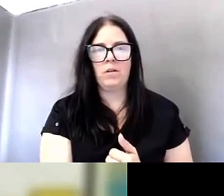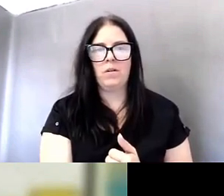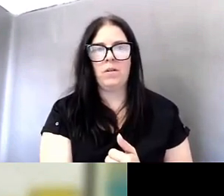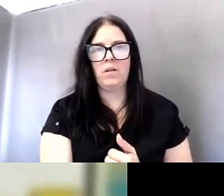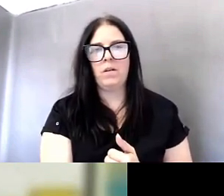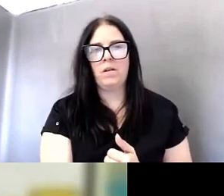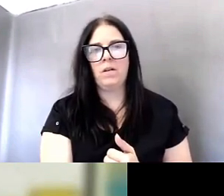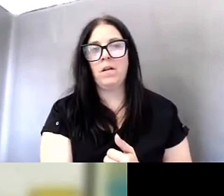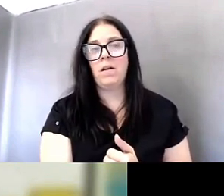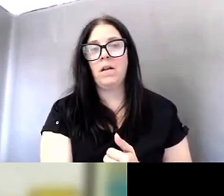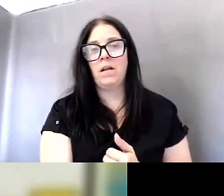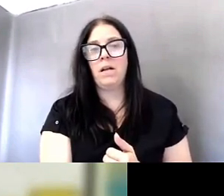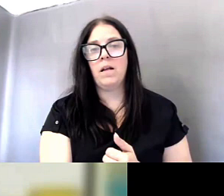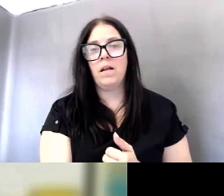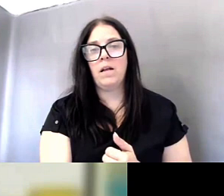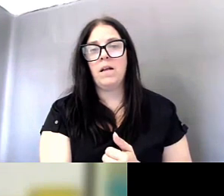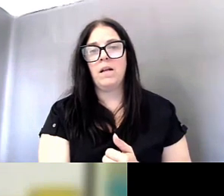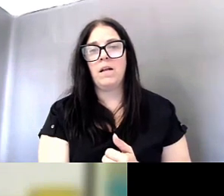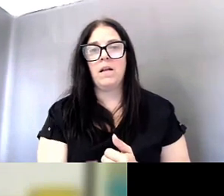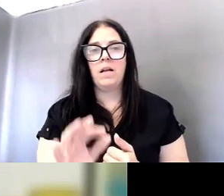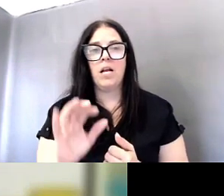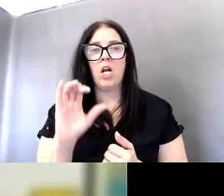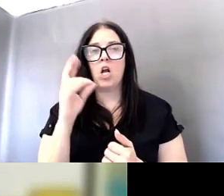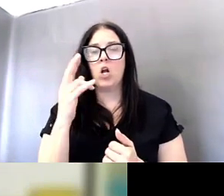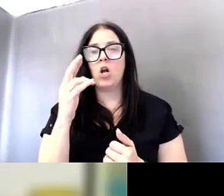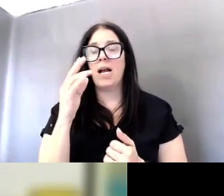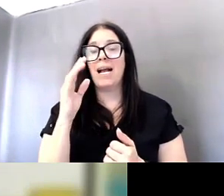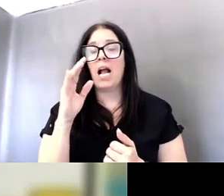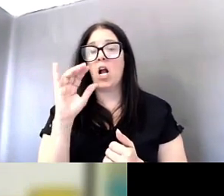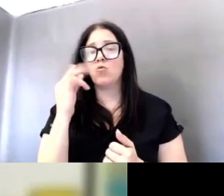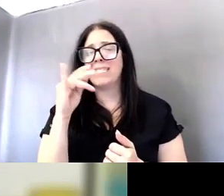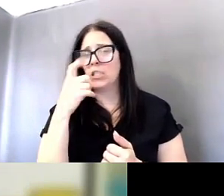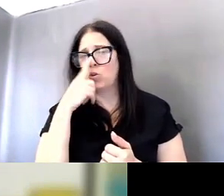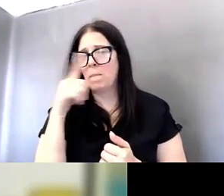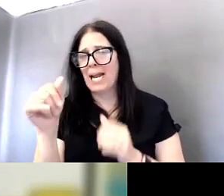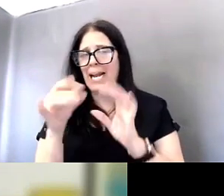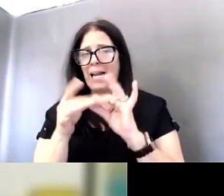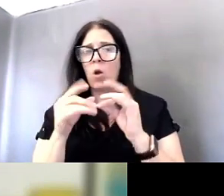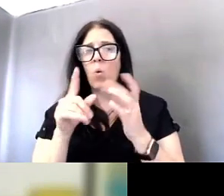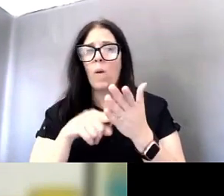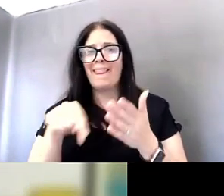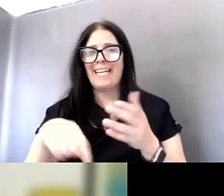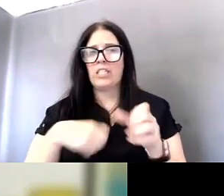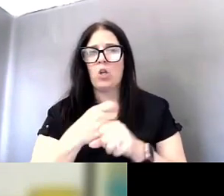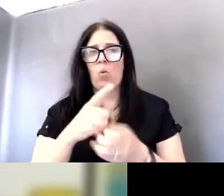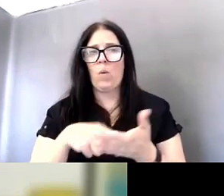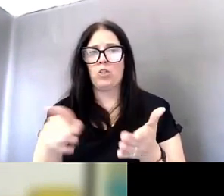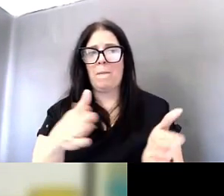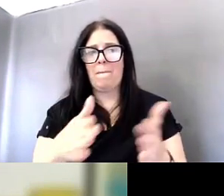to mention some of the planning for this year when it comes to the collection. Or Guylaine?